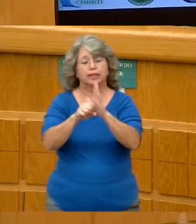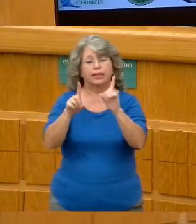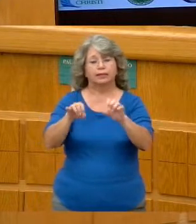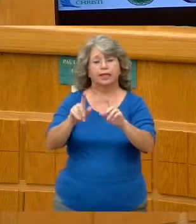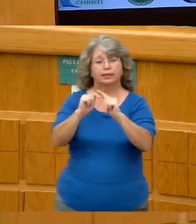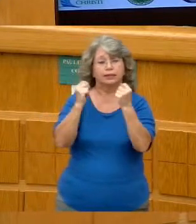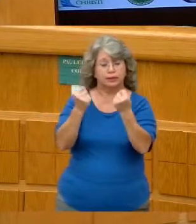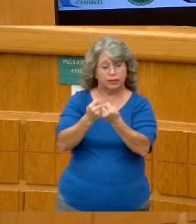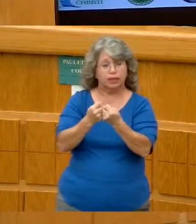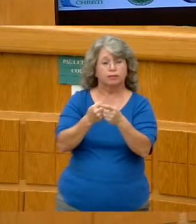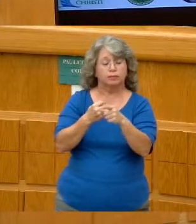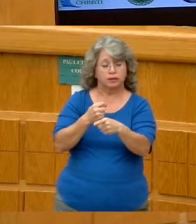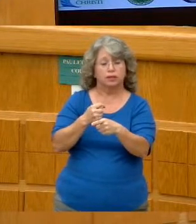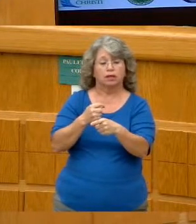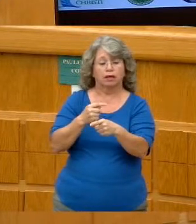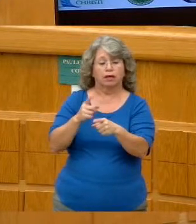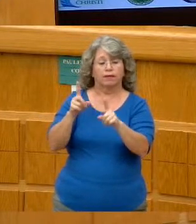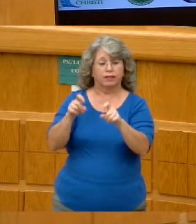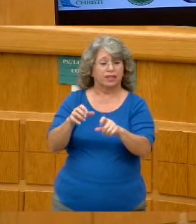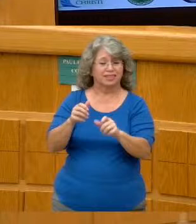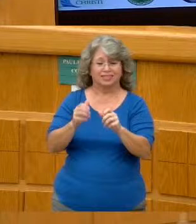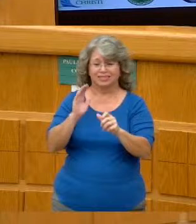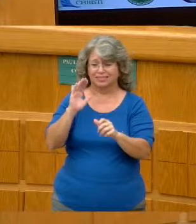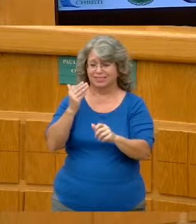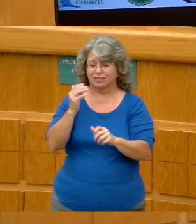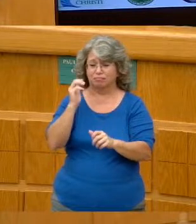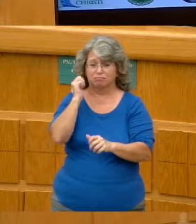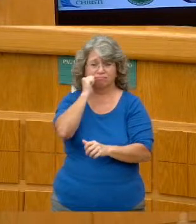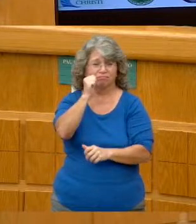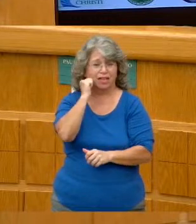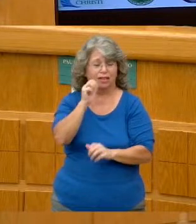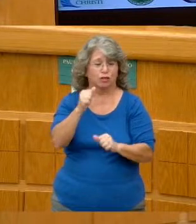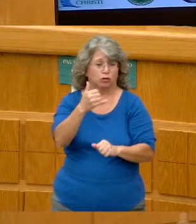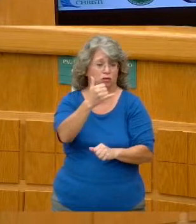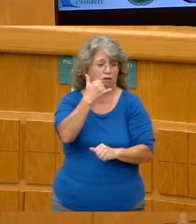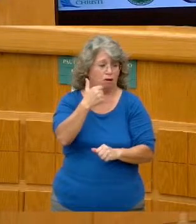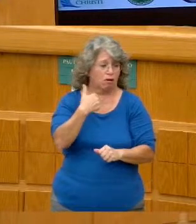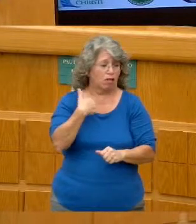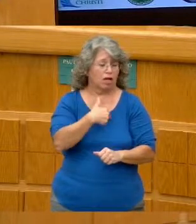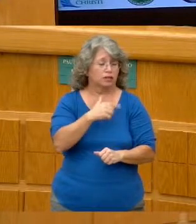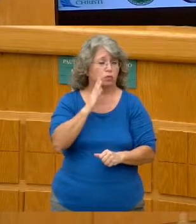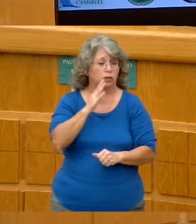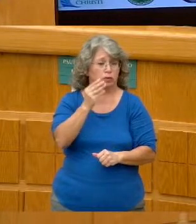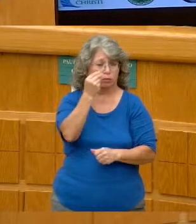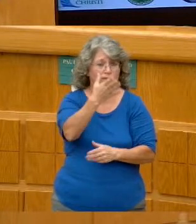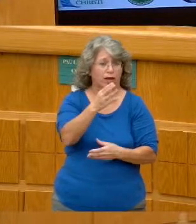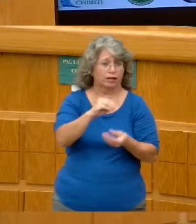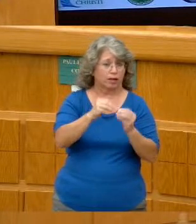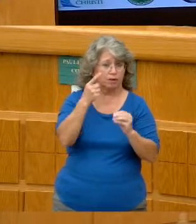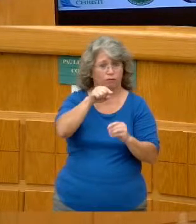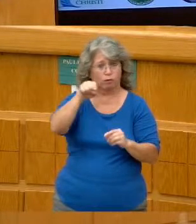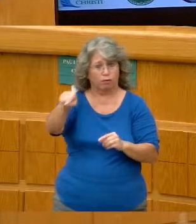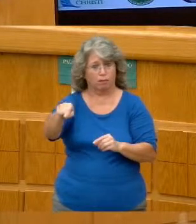and they're also testing almost daily, and so you could call us and we can give you that number. Okay.